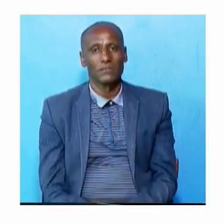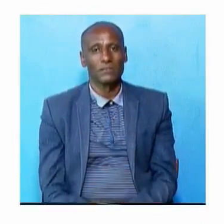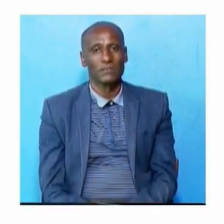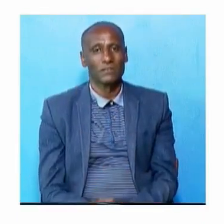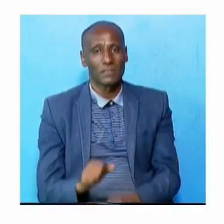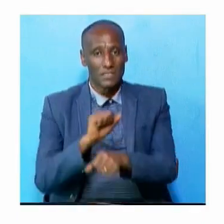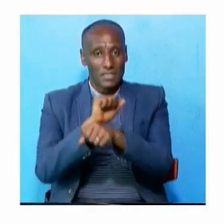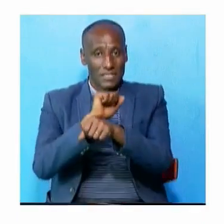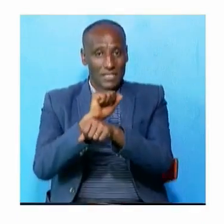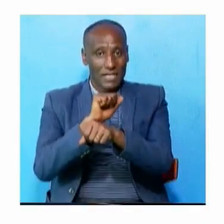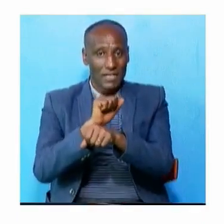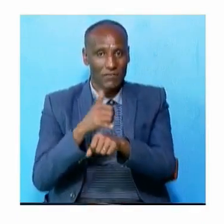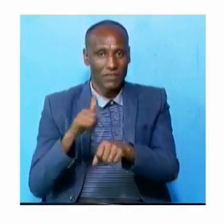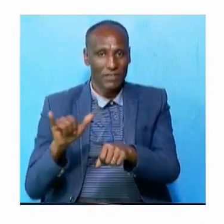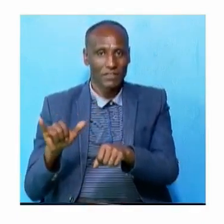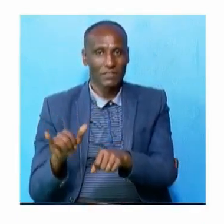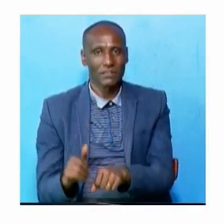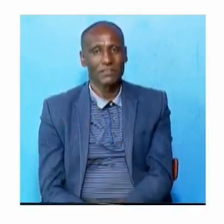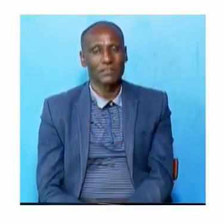driving